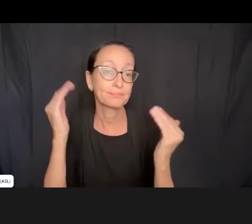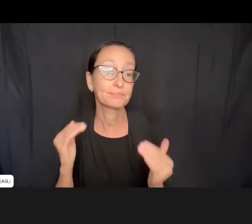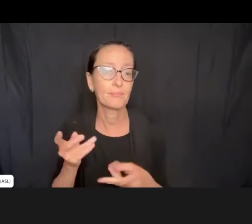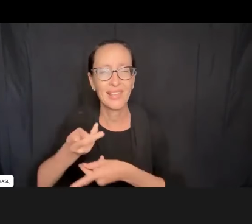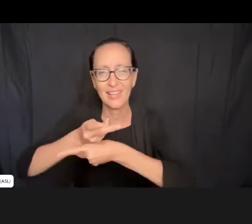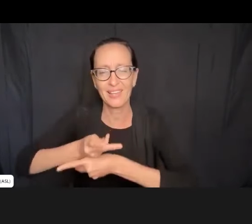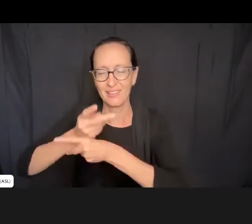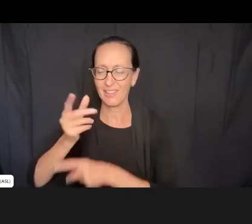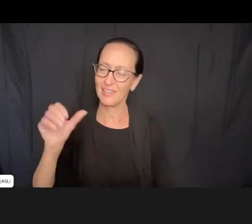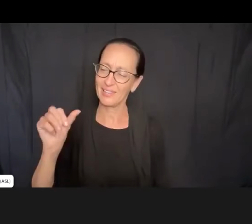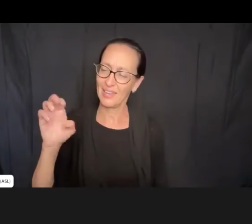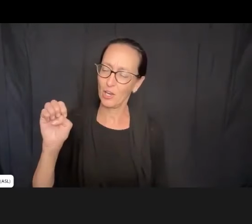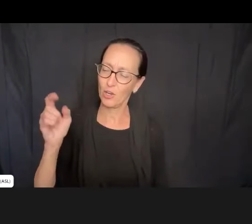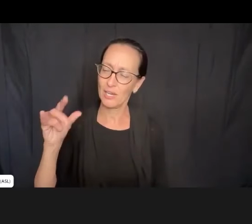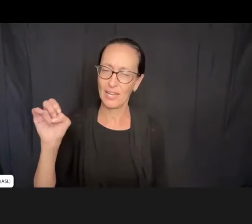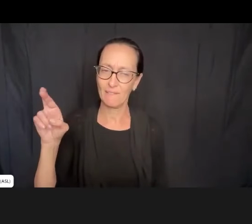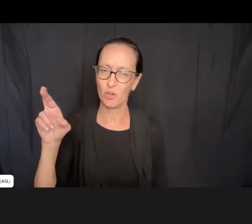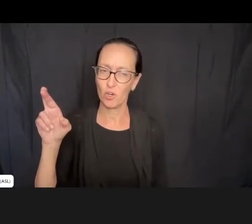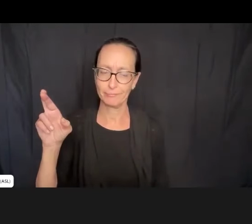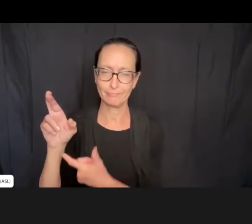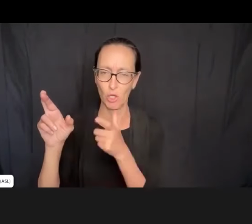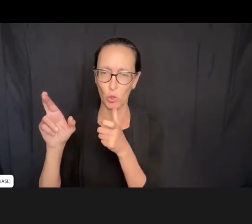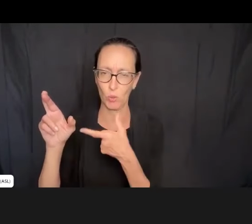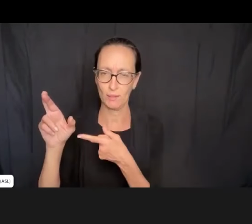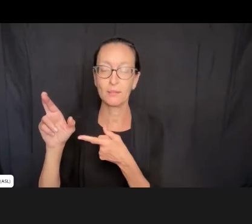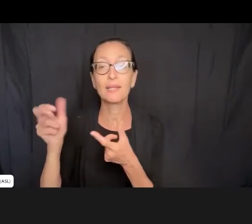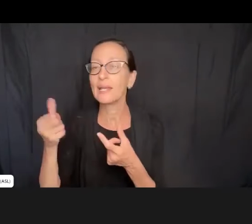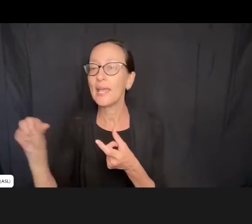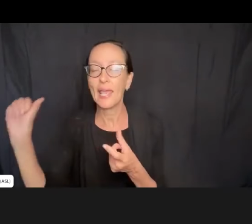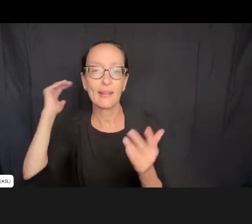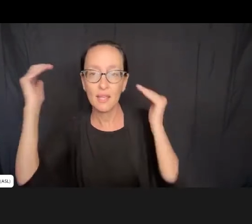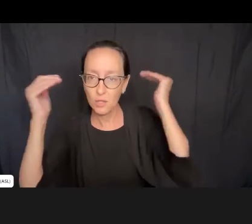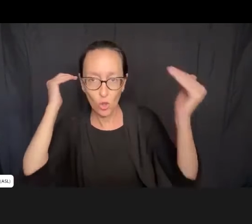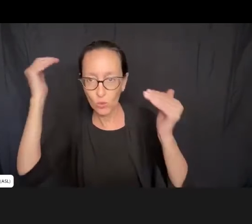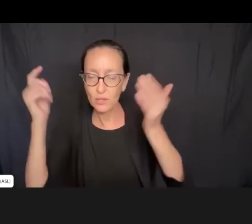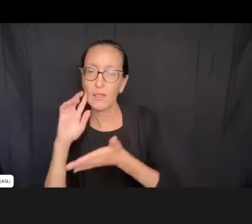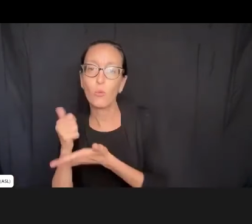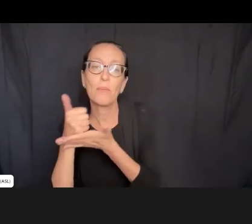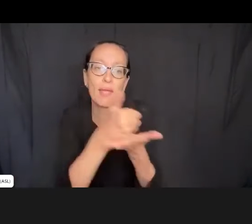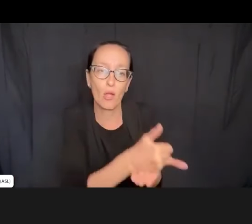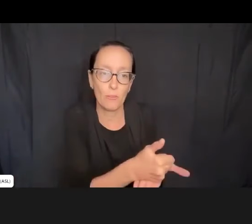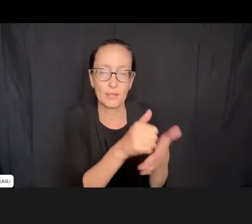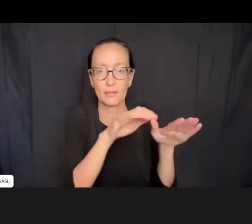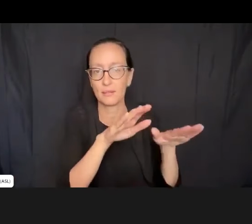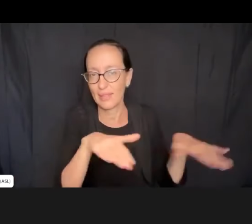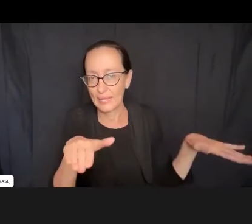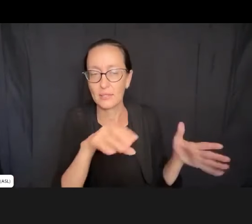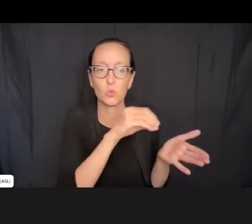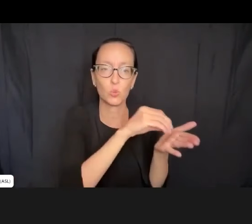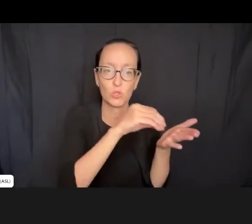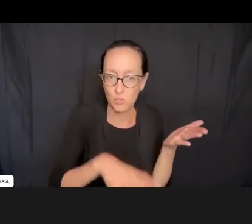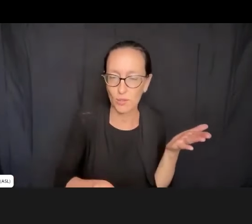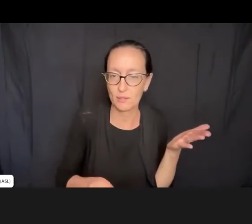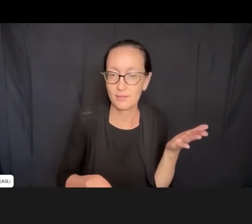by caregivers is any adult that is going to be helping students. So I like